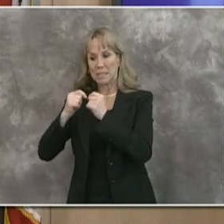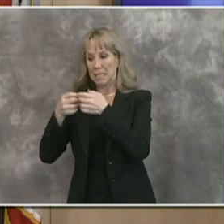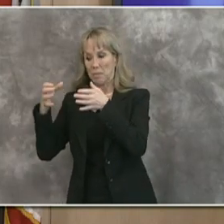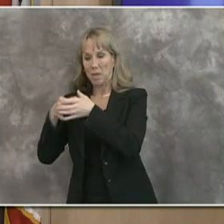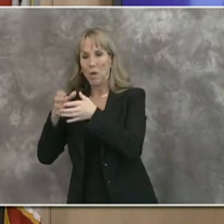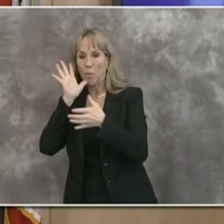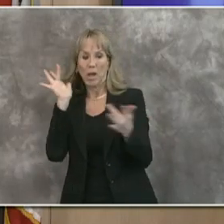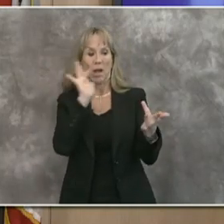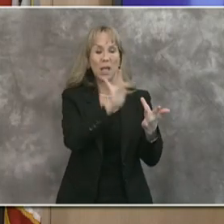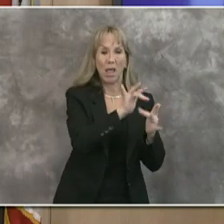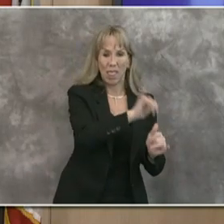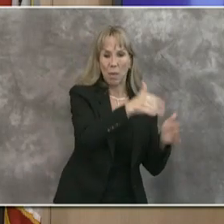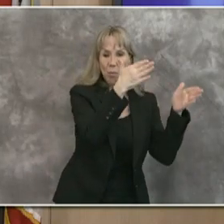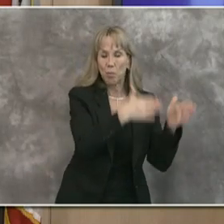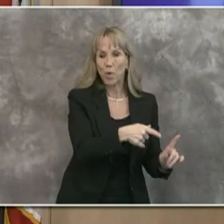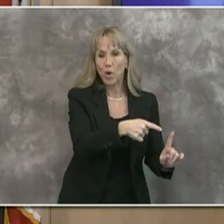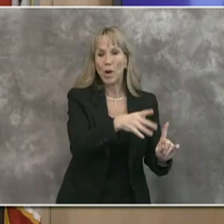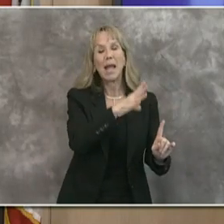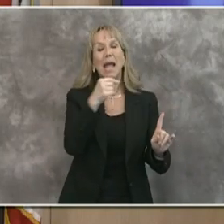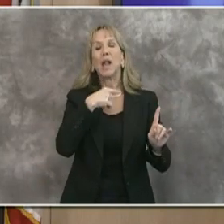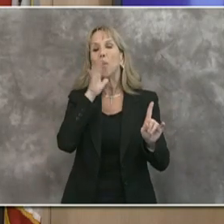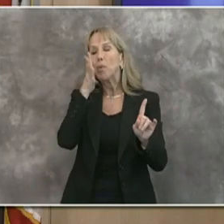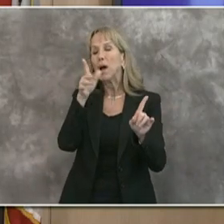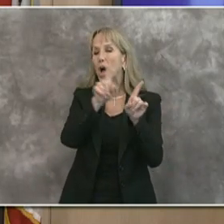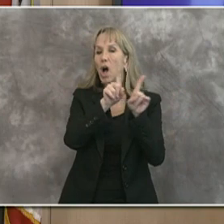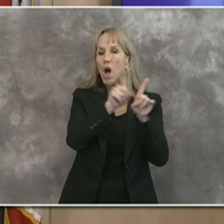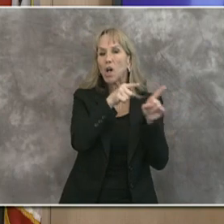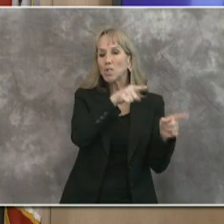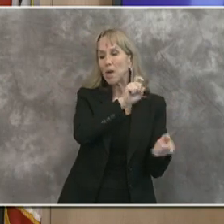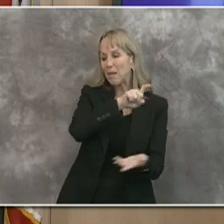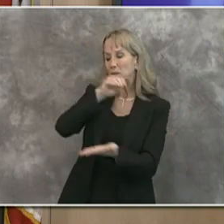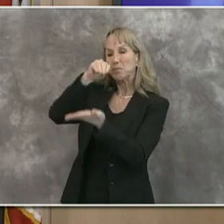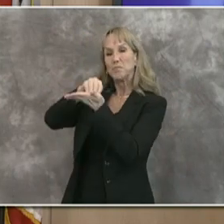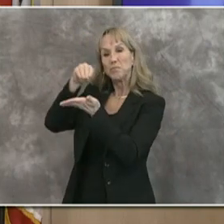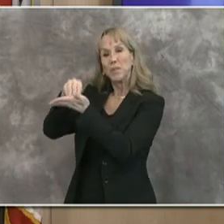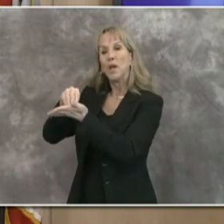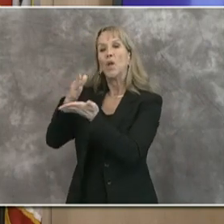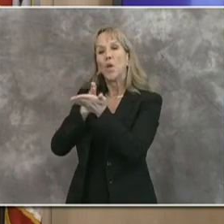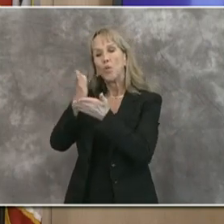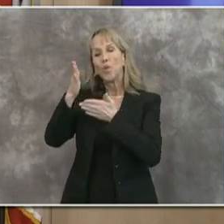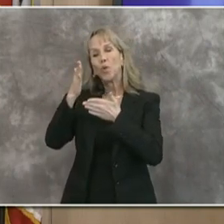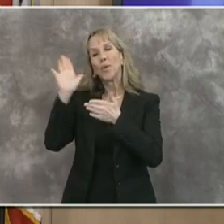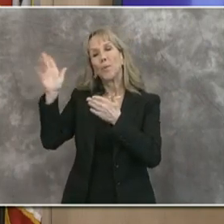and it also will be followed up through our epidemiology program here in the county. So,